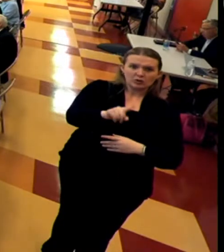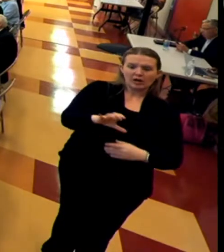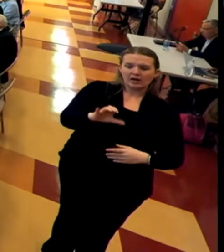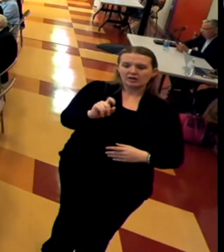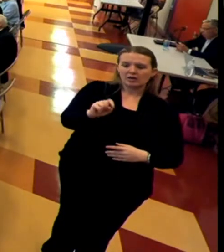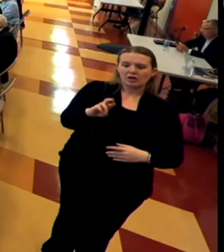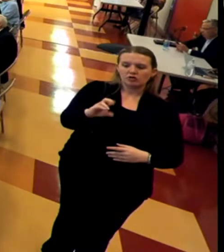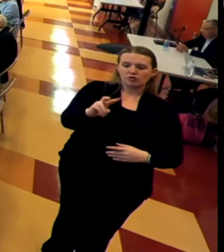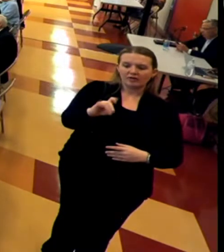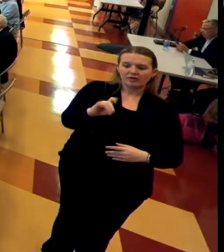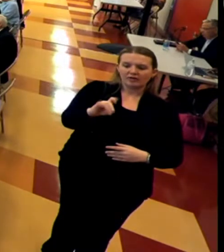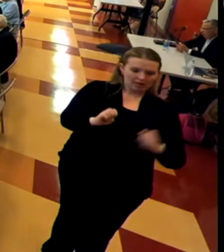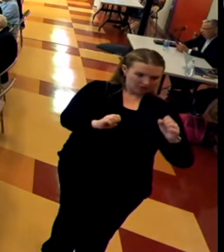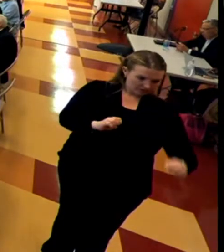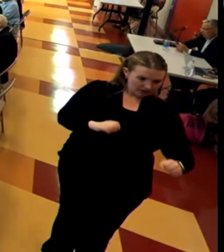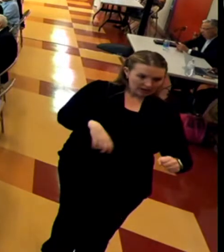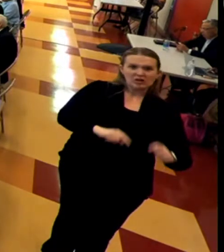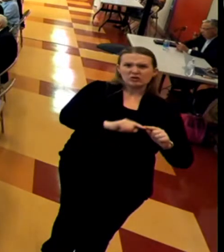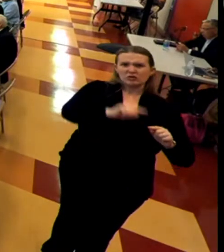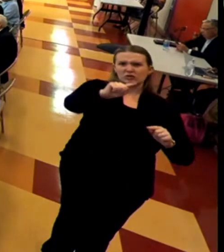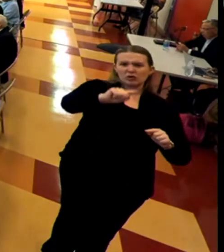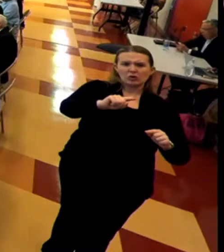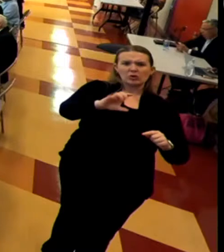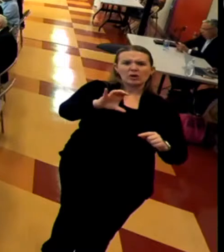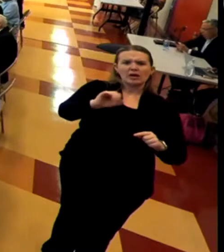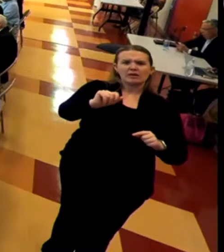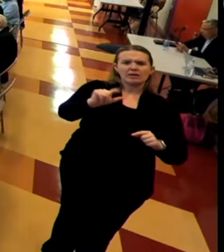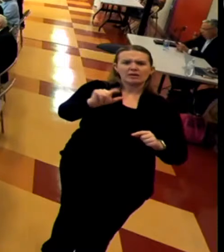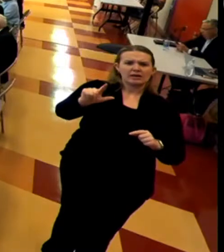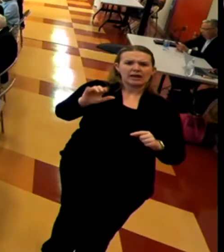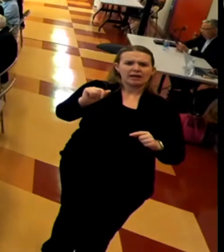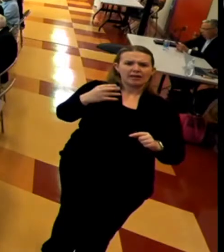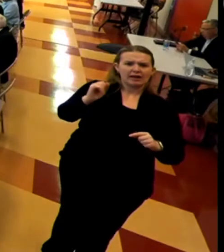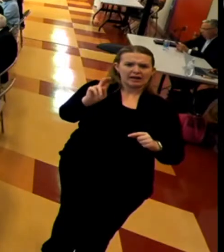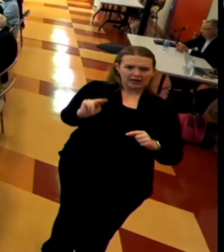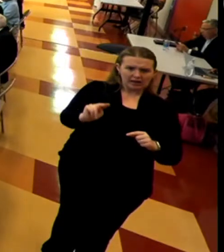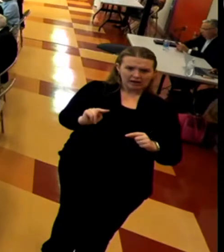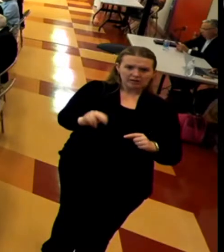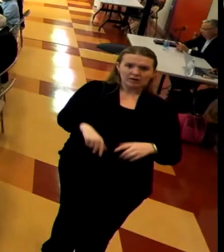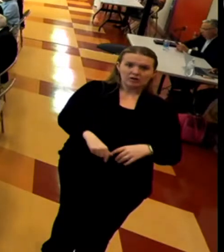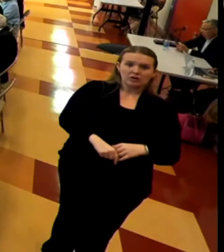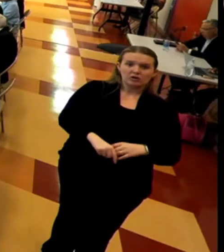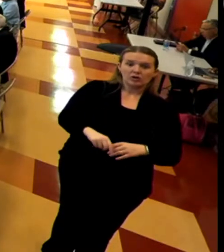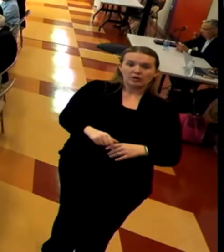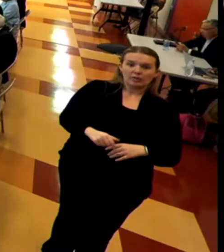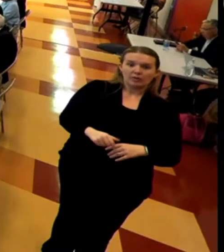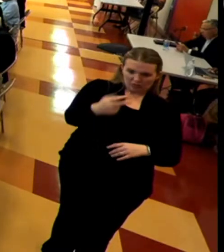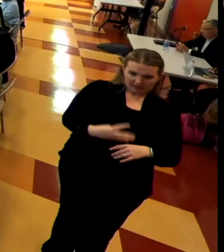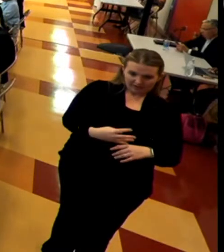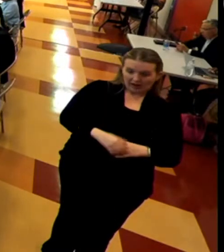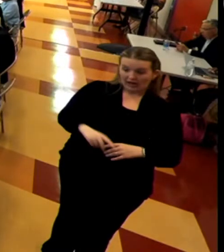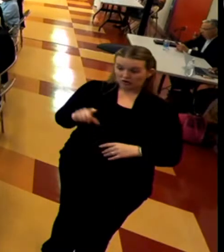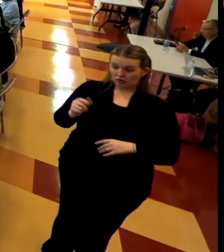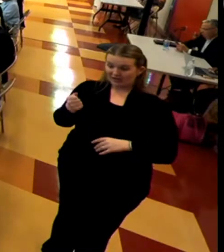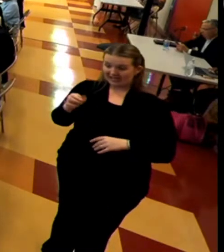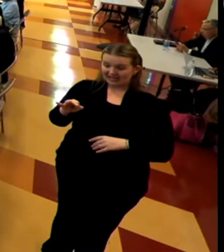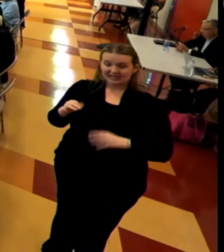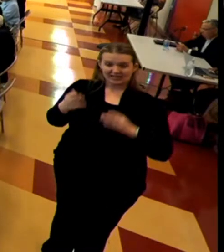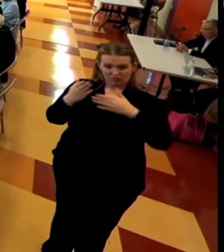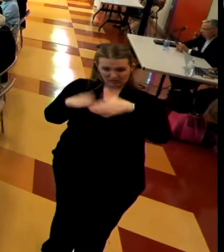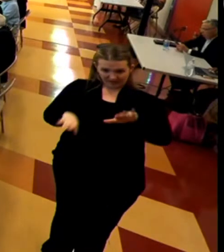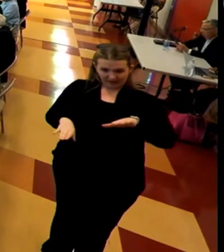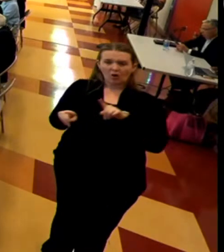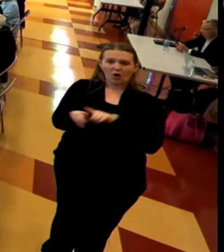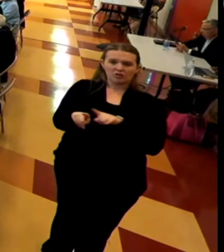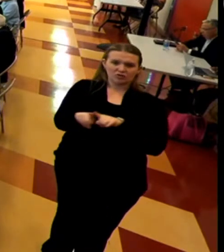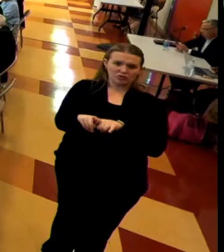90 on the south, and it goes all the way up to Callahan. So if you look that up in the map, that's a biggie. 2043 is broken up by 3/4, and 2019 is also broken up by